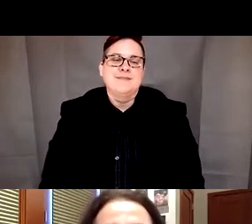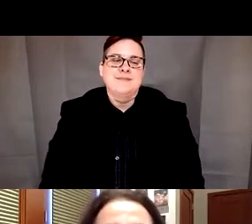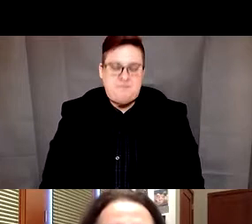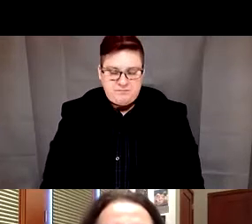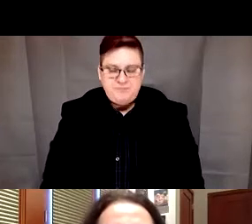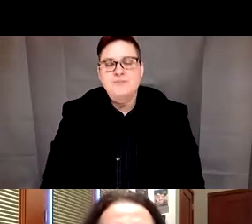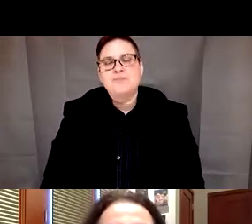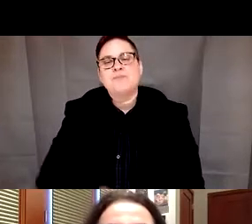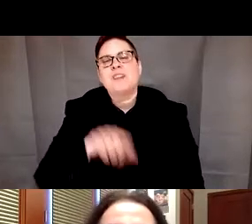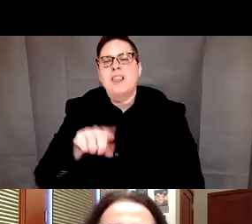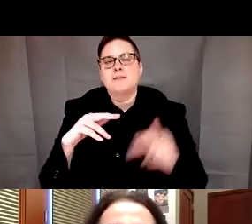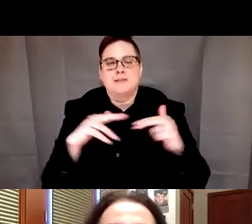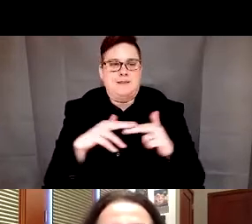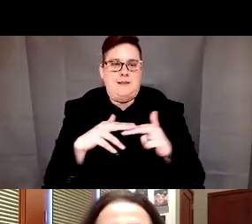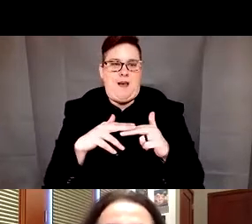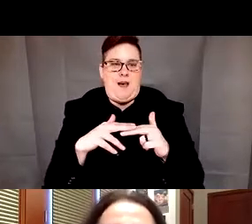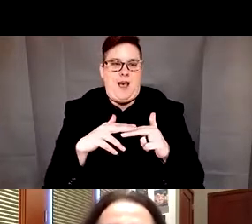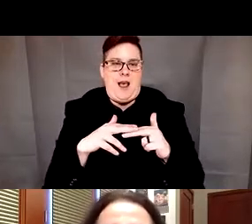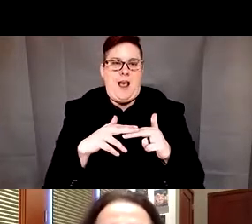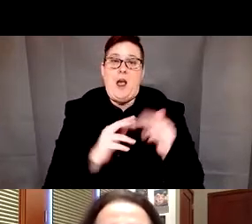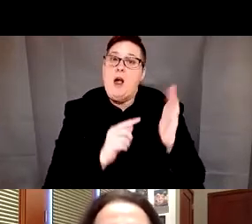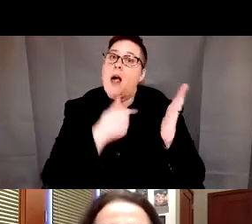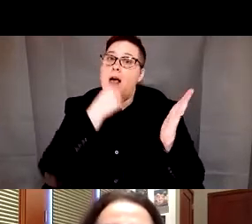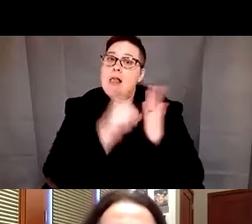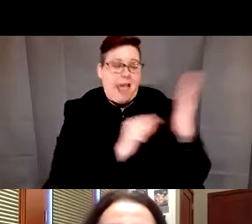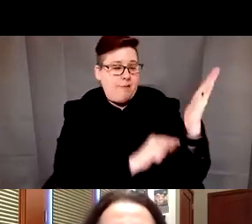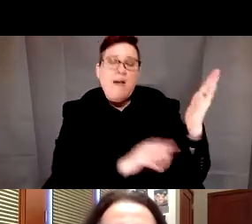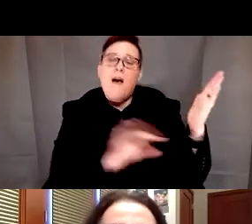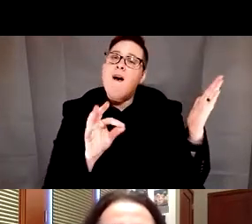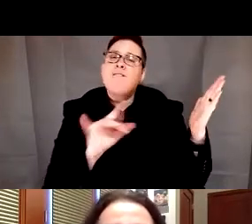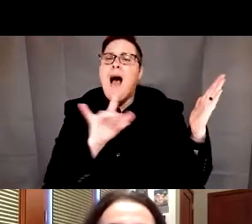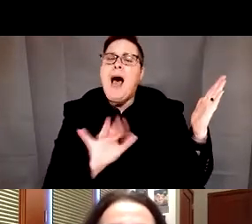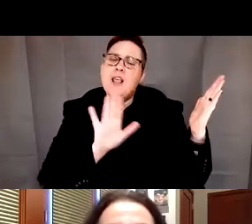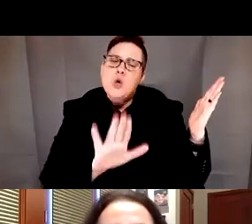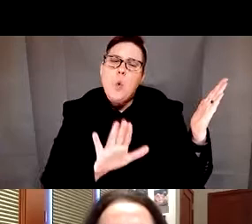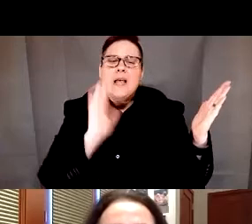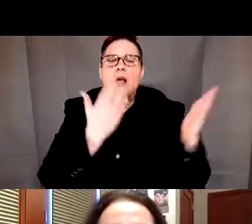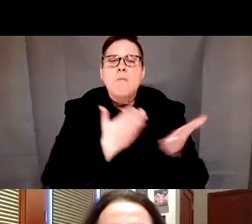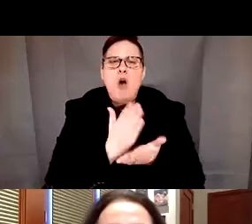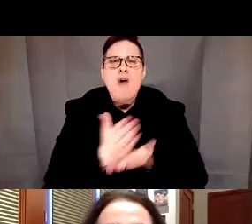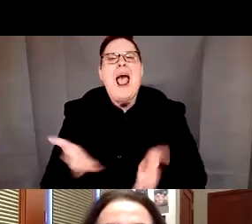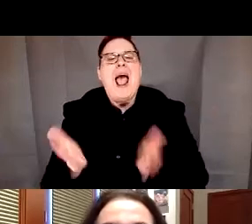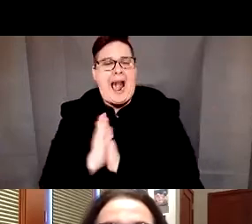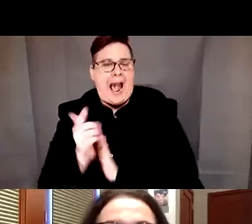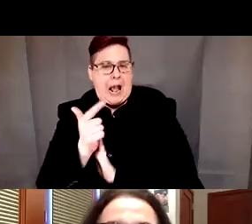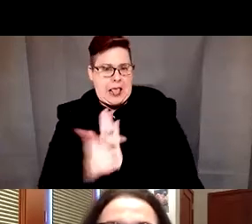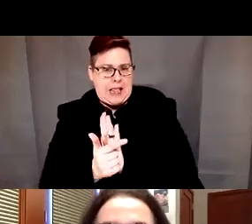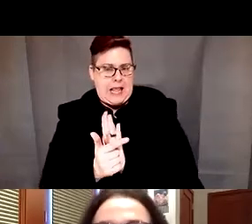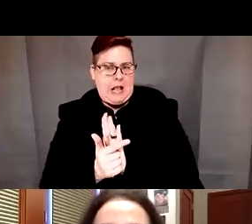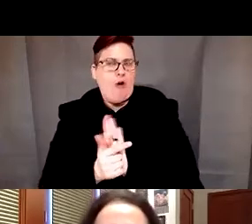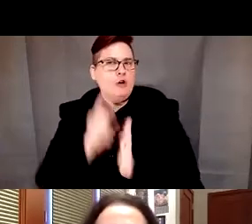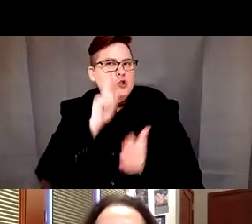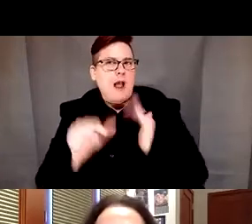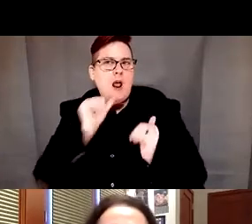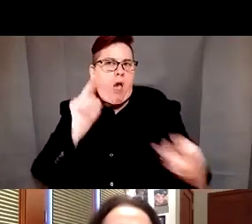So this slide, closing the letter with very fondly yours, seems okay, but let's run it by legal to be sure it cannot be